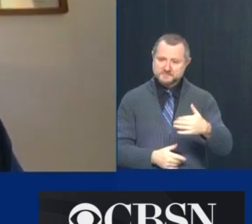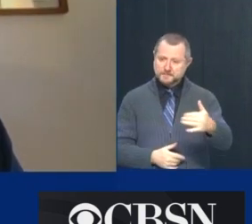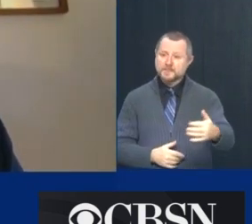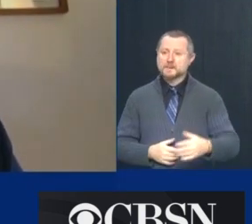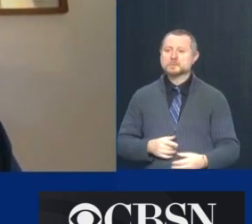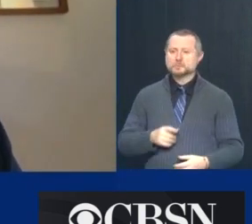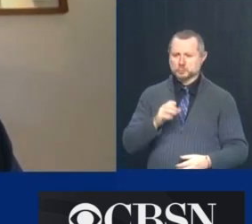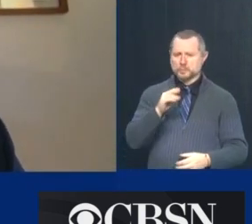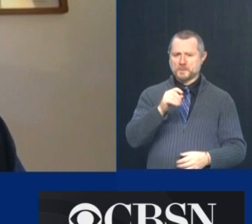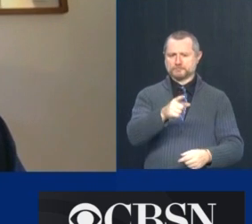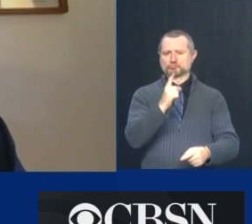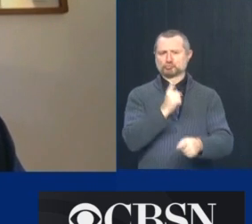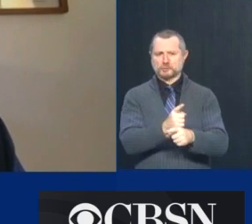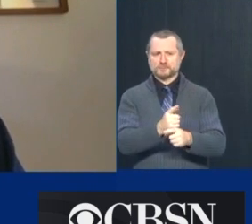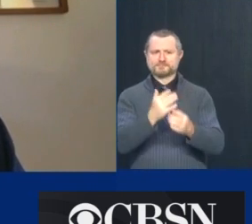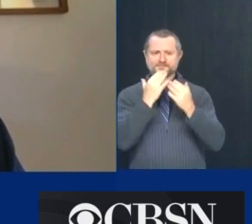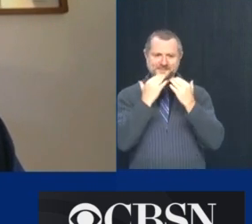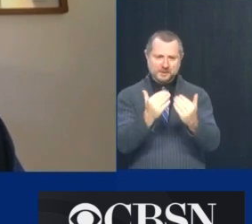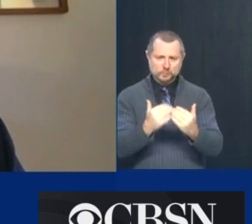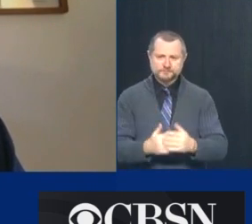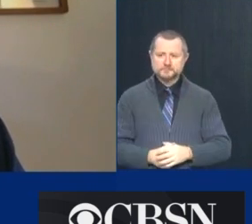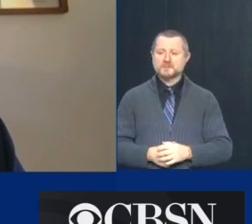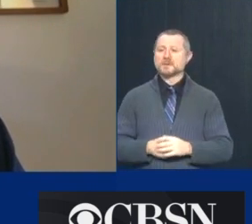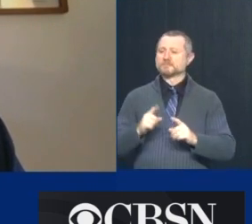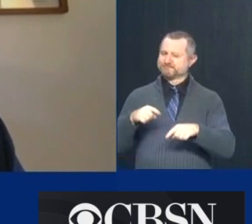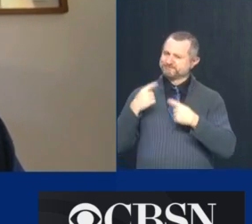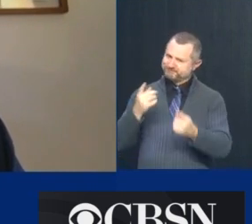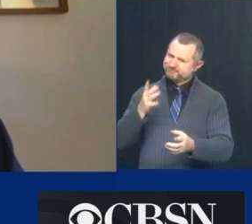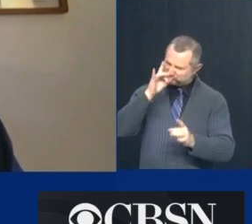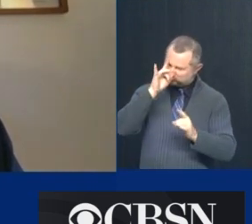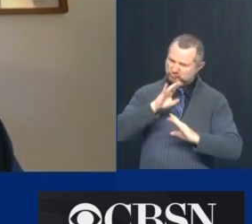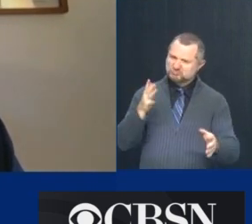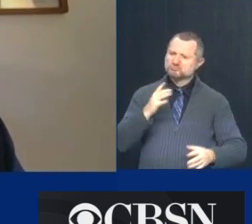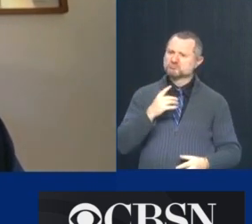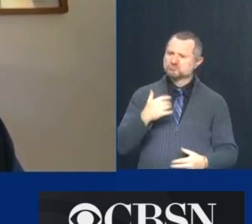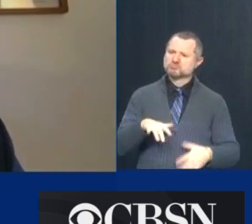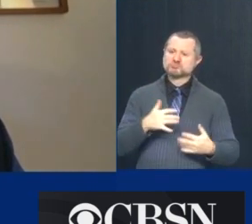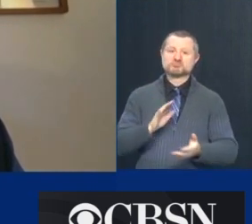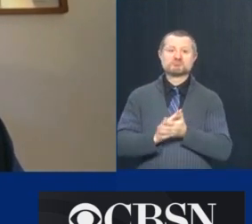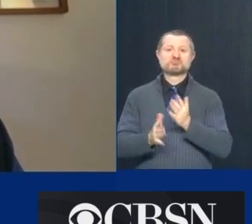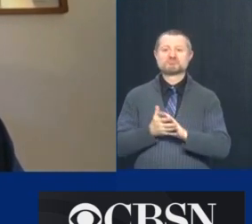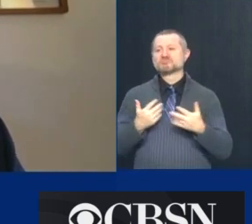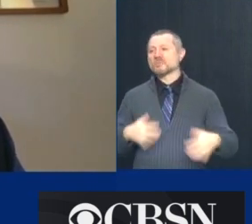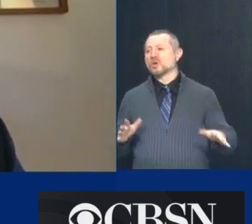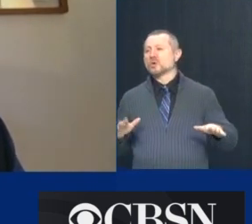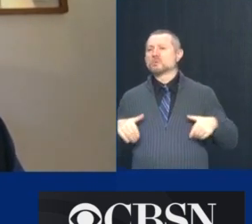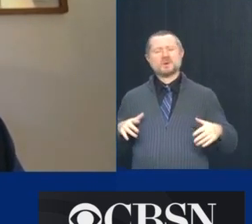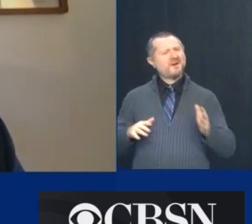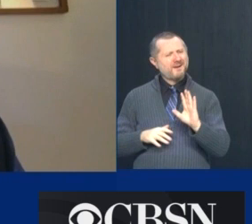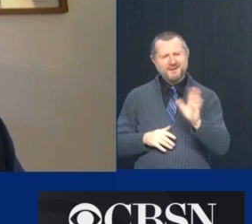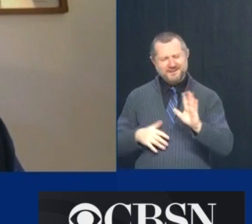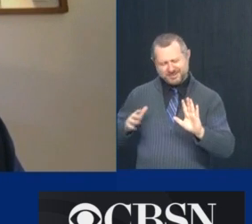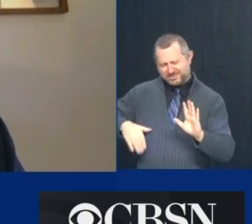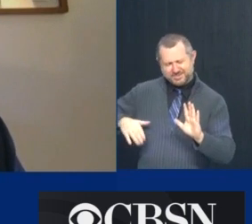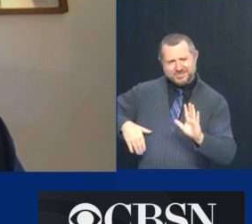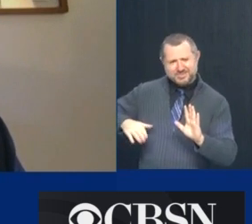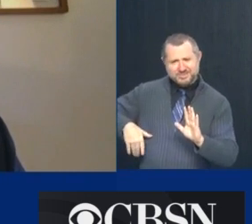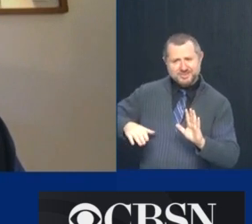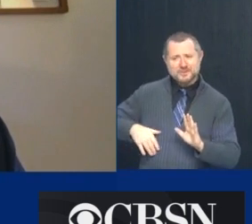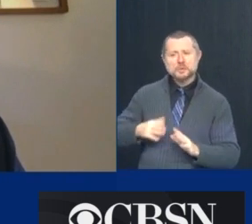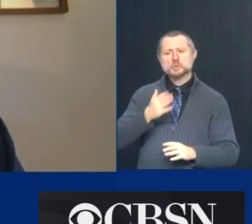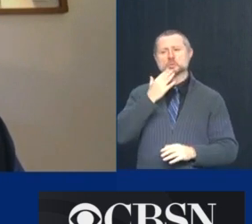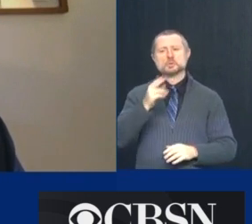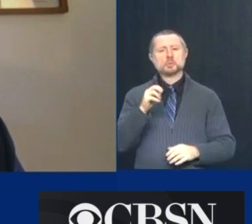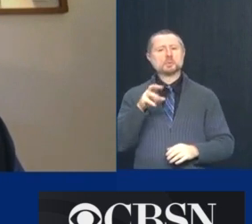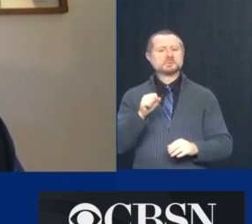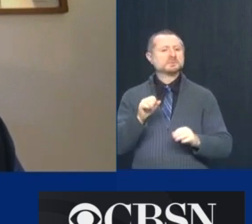right. We've been through the worst. We're not done yet, but we've learned a lot. It is good news on that school testing,